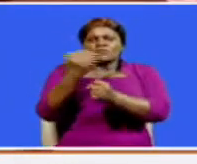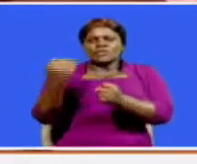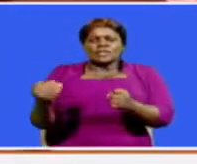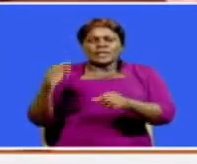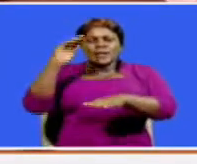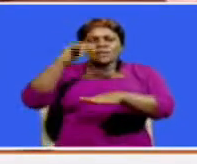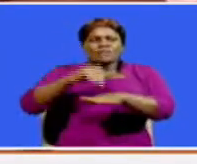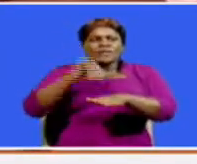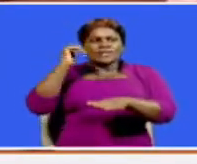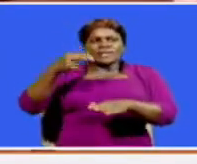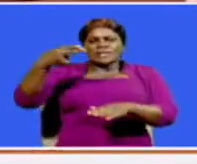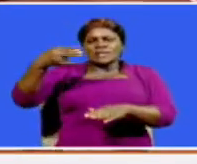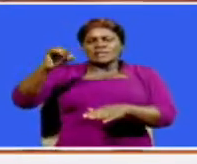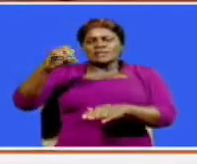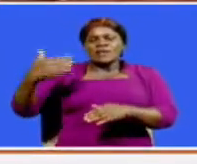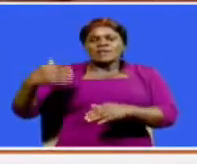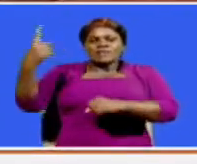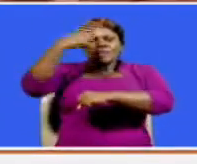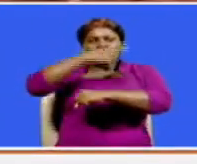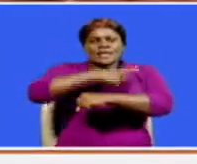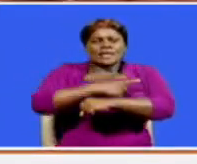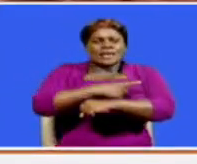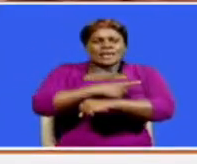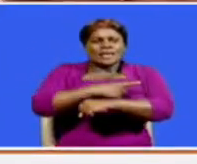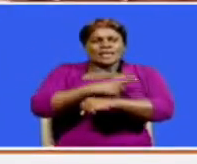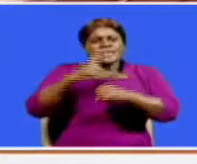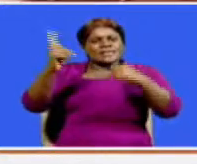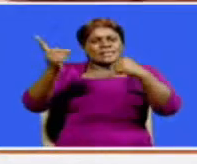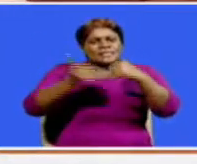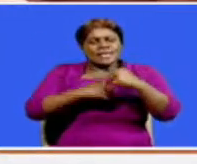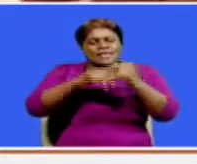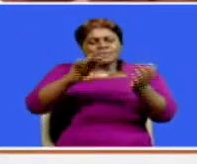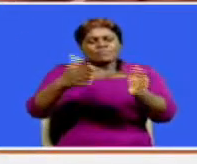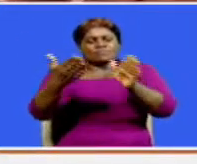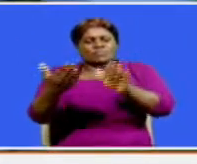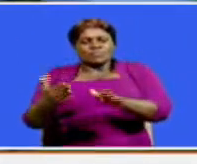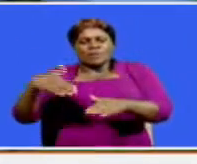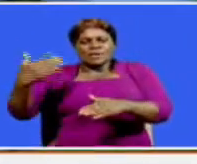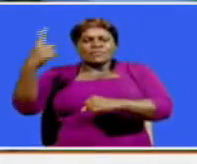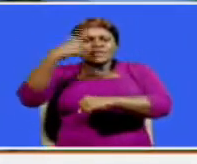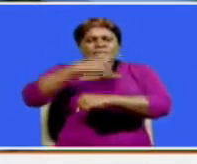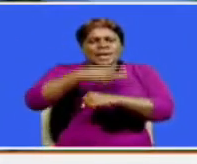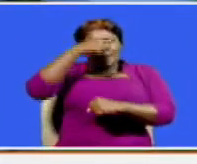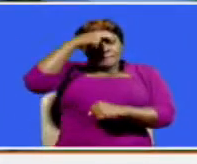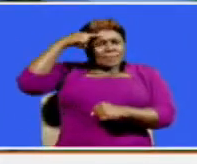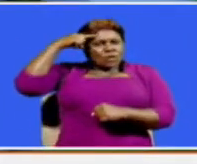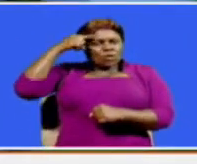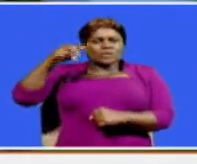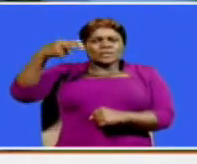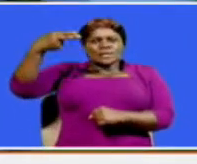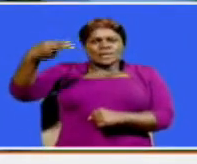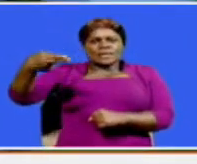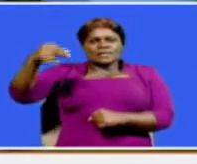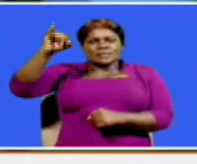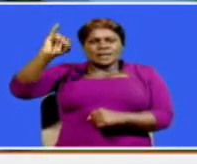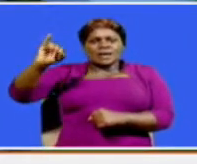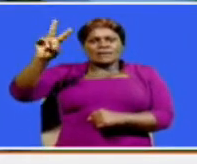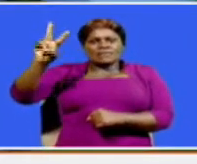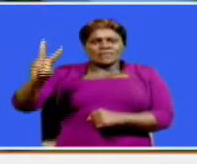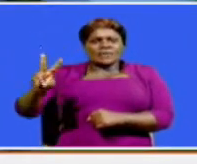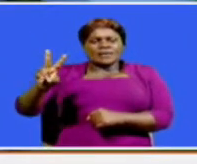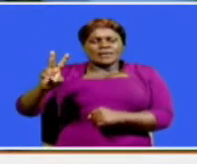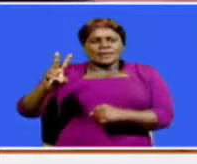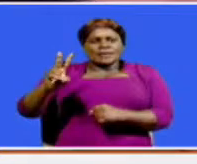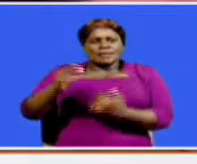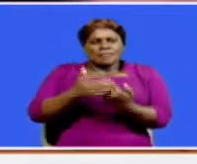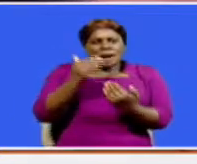huambukizwa virusi vya HIV kila siku, huku watoto 6 wakifariki kila siku kutokana na makali ya virusi hivyo, huku